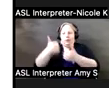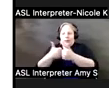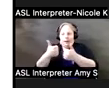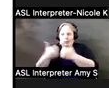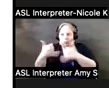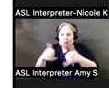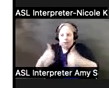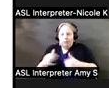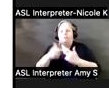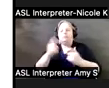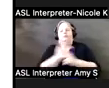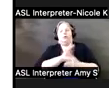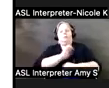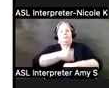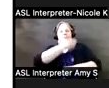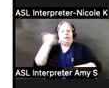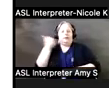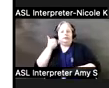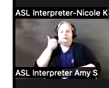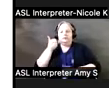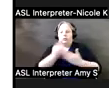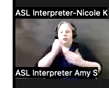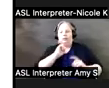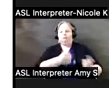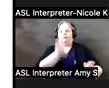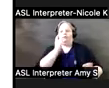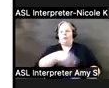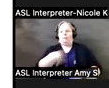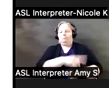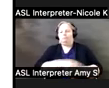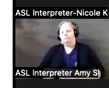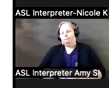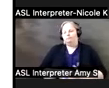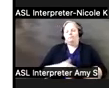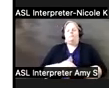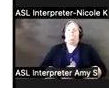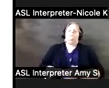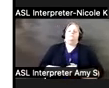setup is best suited for them based off of the needs for the different controls for that specific game.